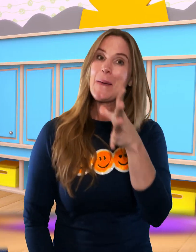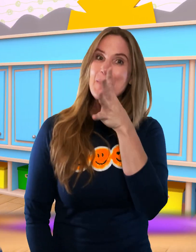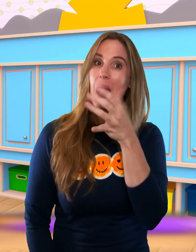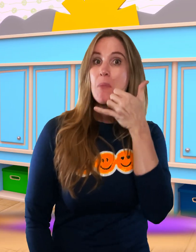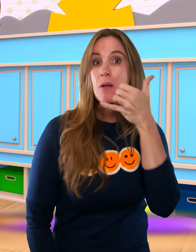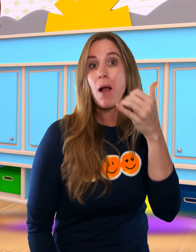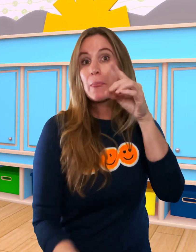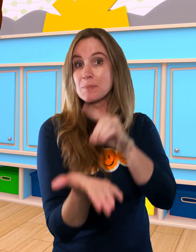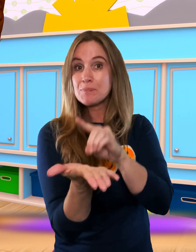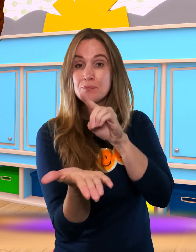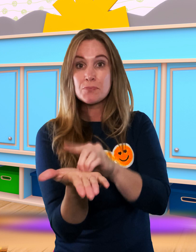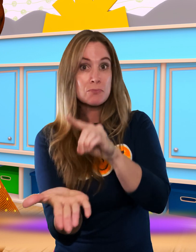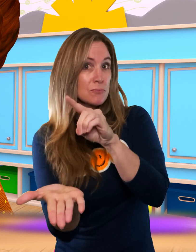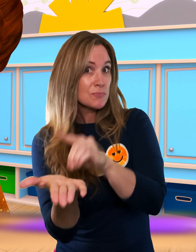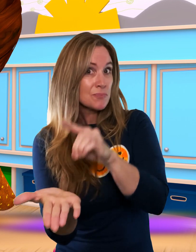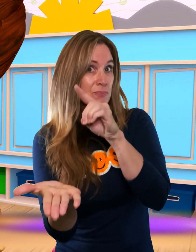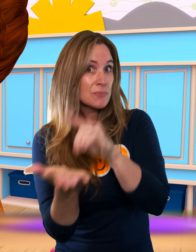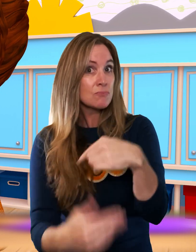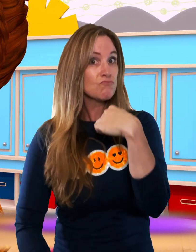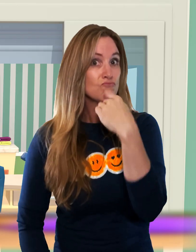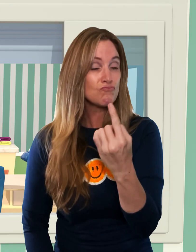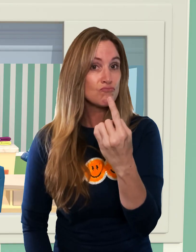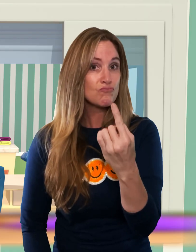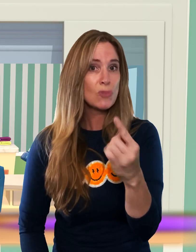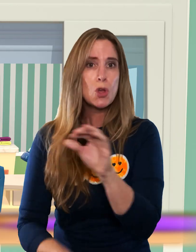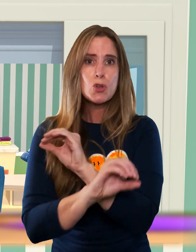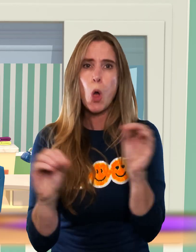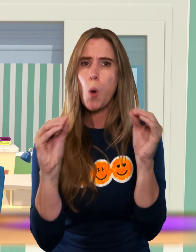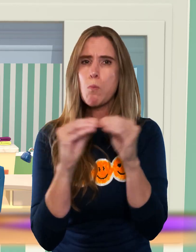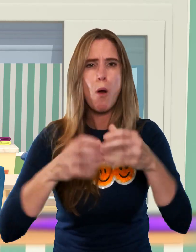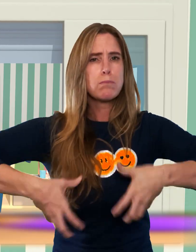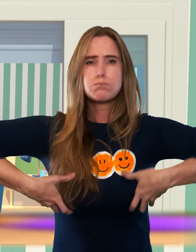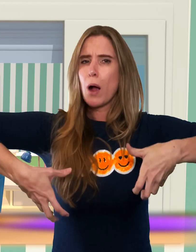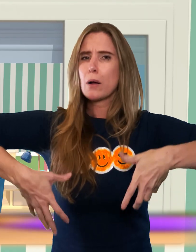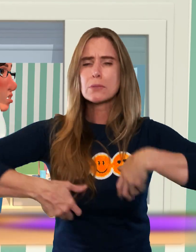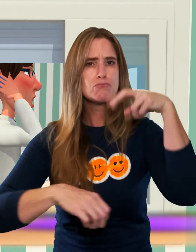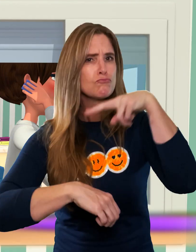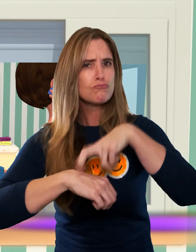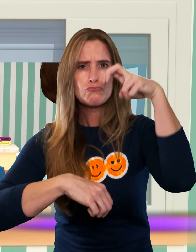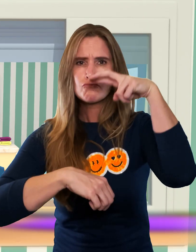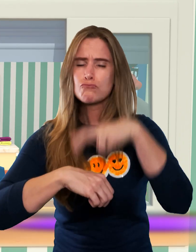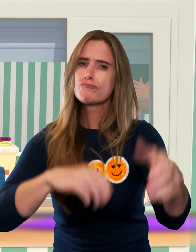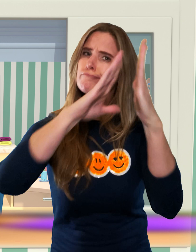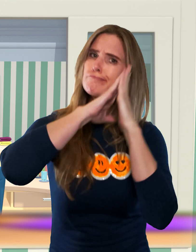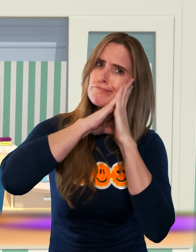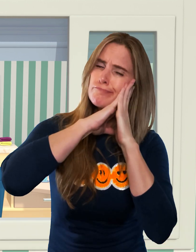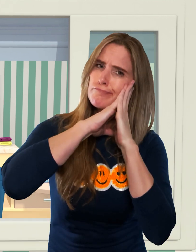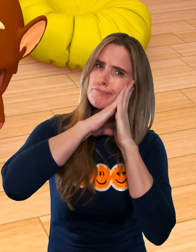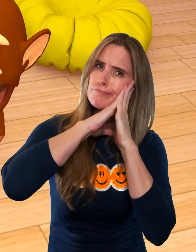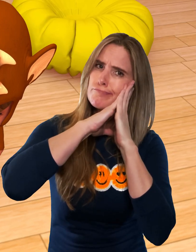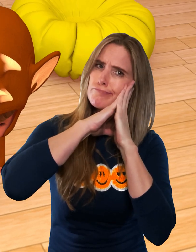So Mama called the doctor and the doctor said, No more monkeys jumping on the